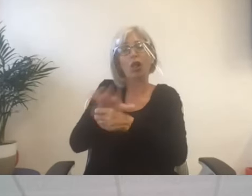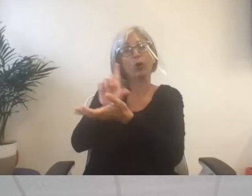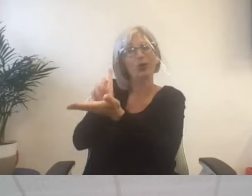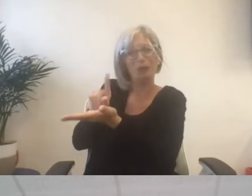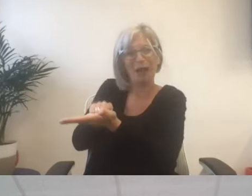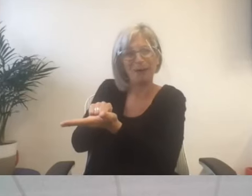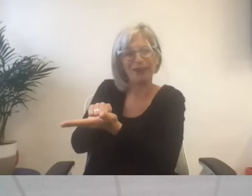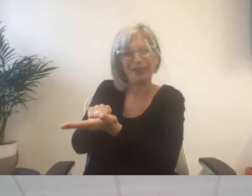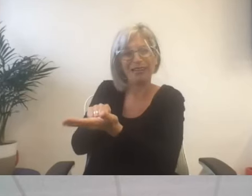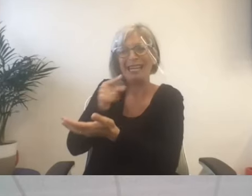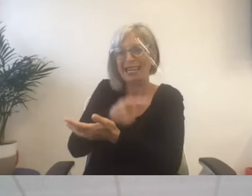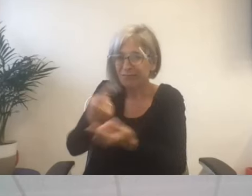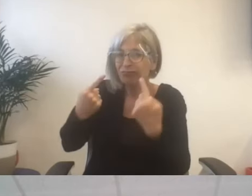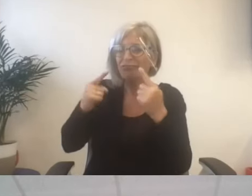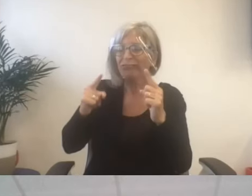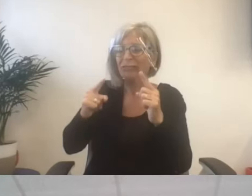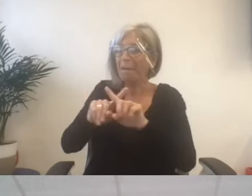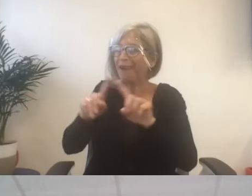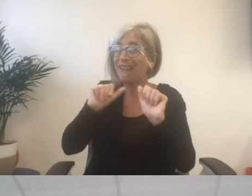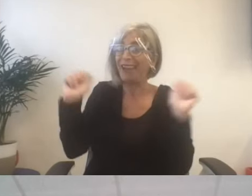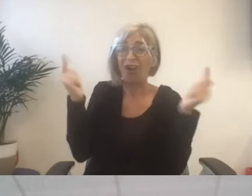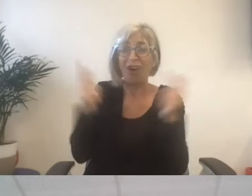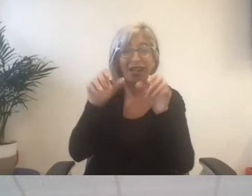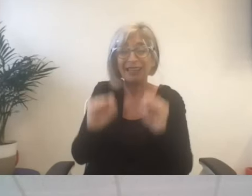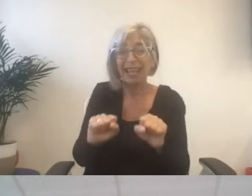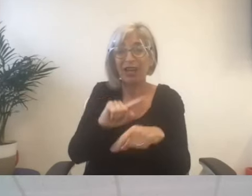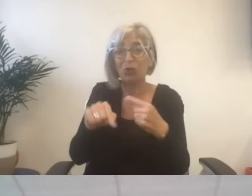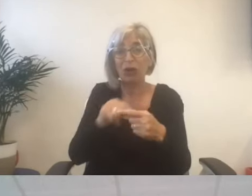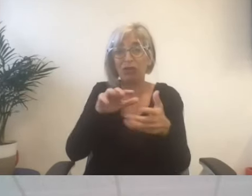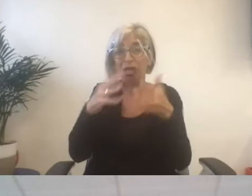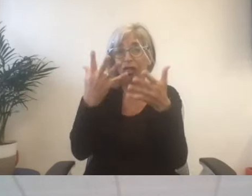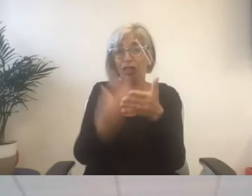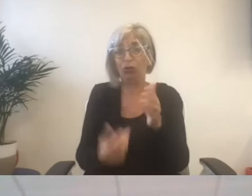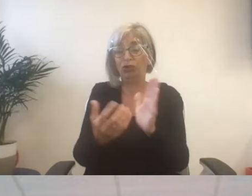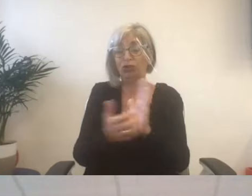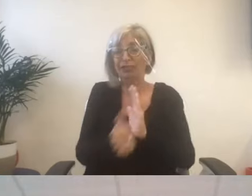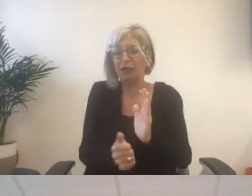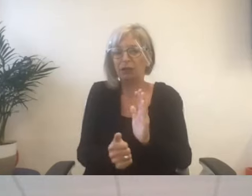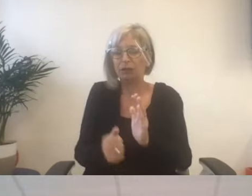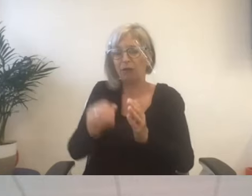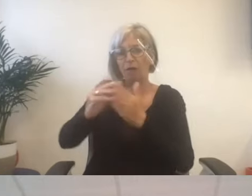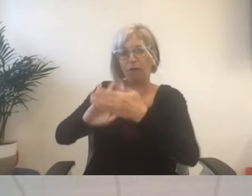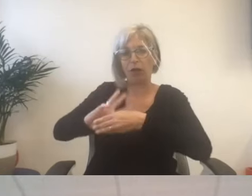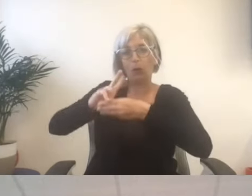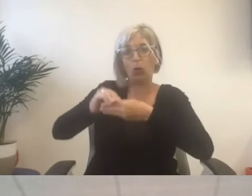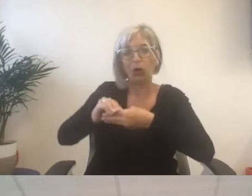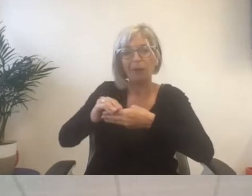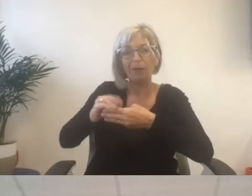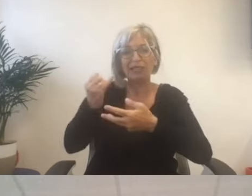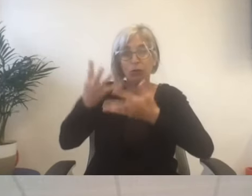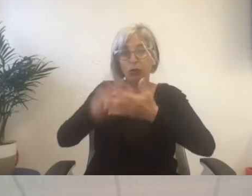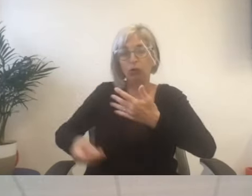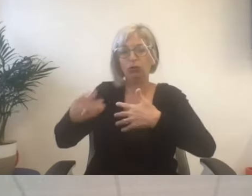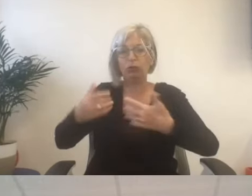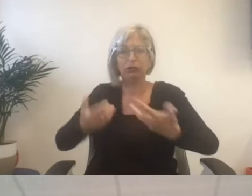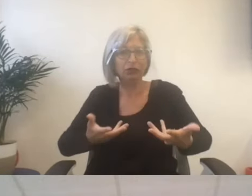he managed to make ends meet, but not everyone is able to when they lose their livelihood. And for programmers, the ability to lose your livelihood, there are